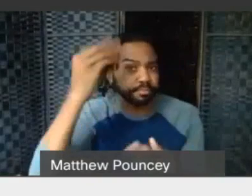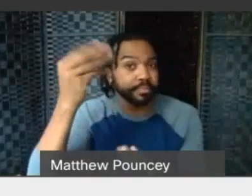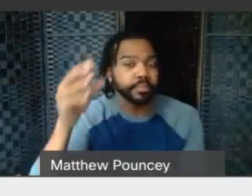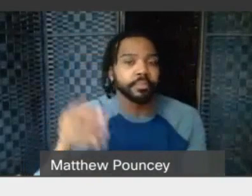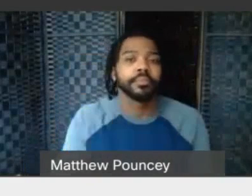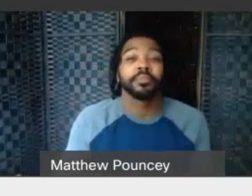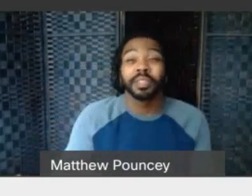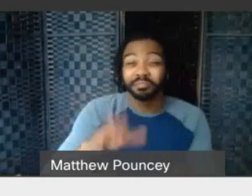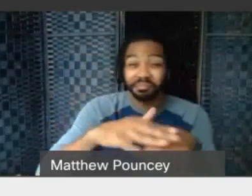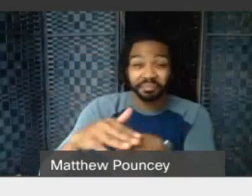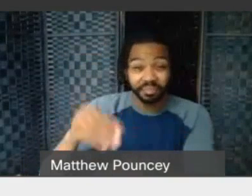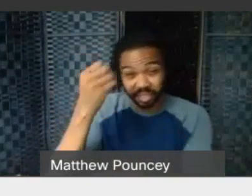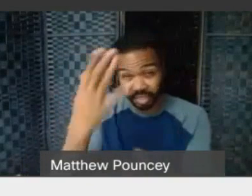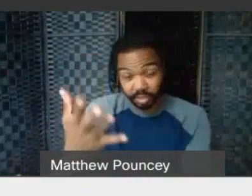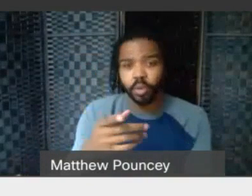the staff-specific data.